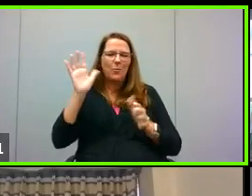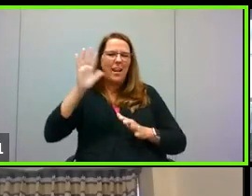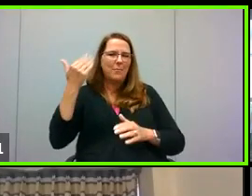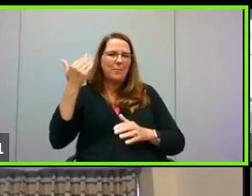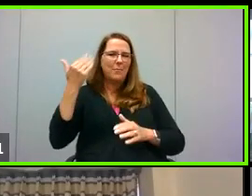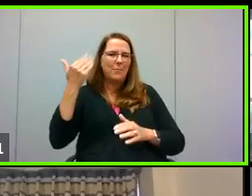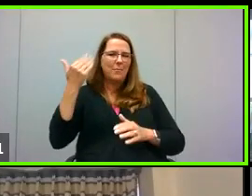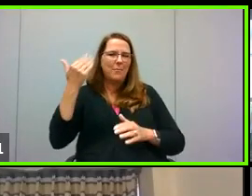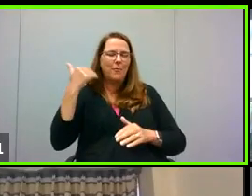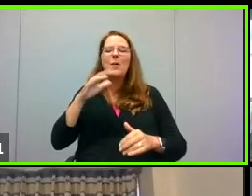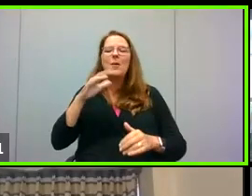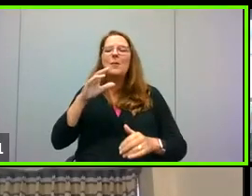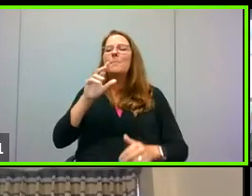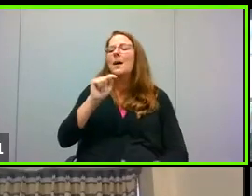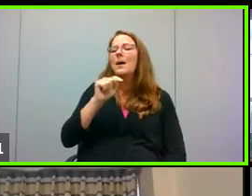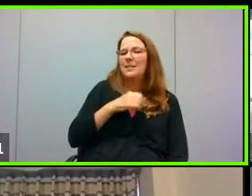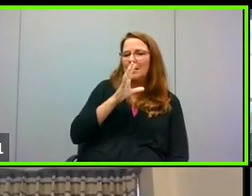feel free to